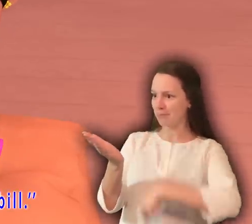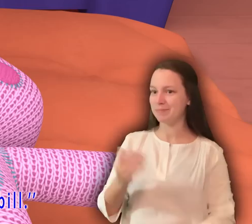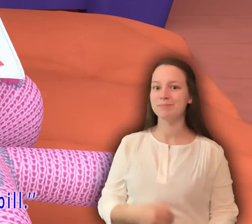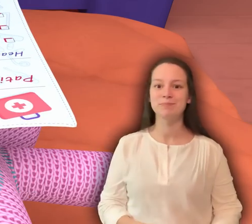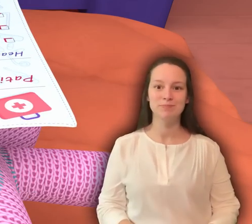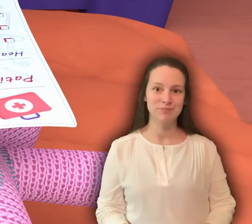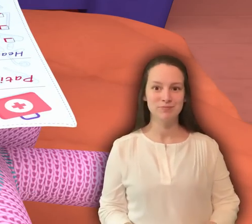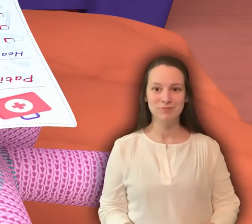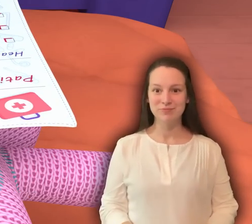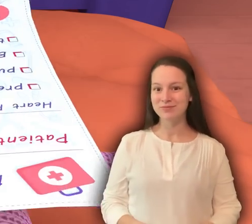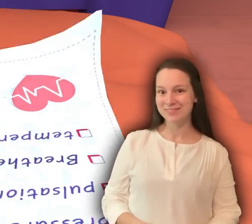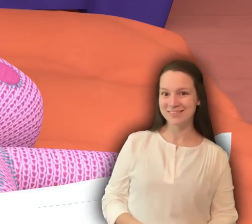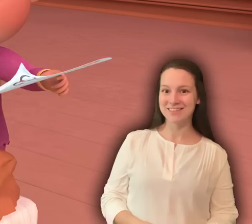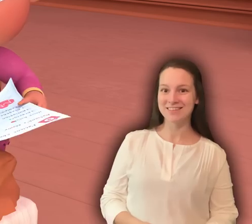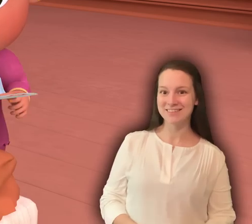bill bill